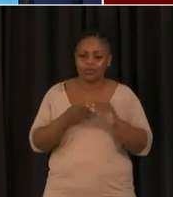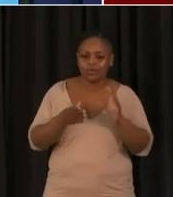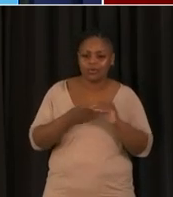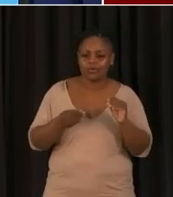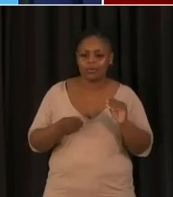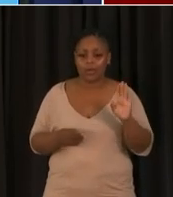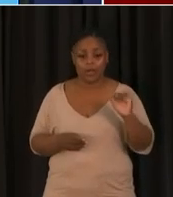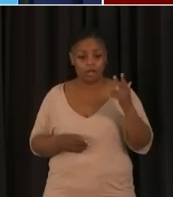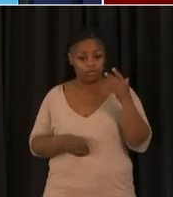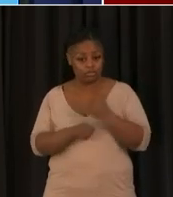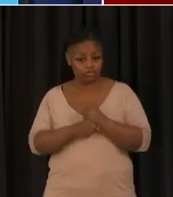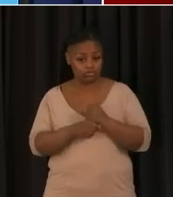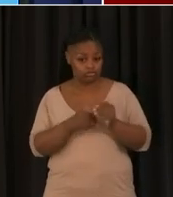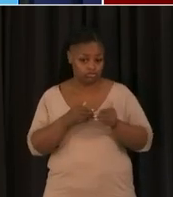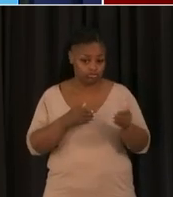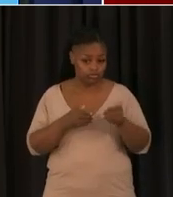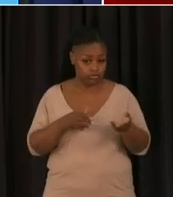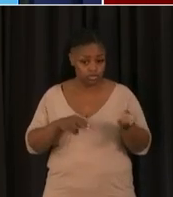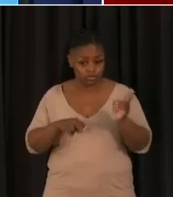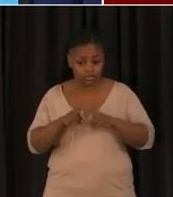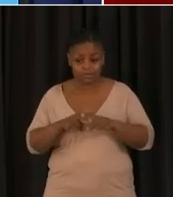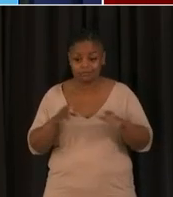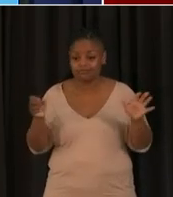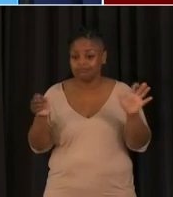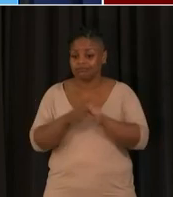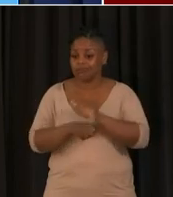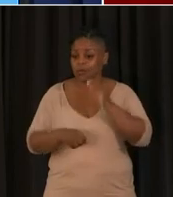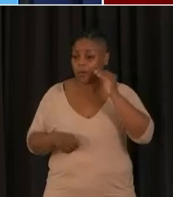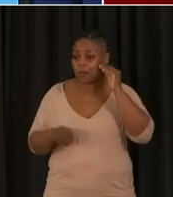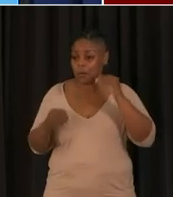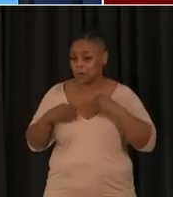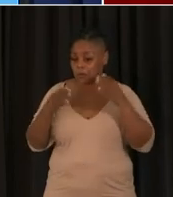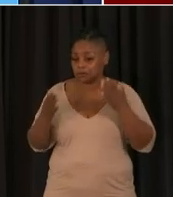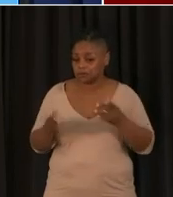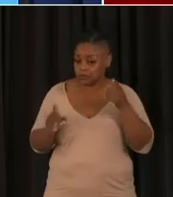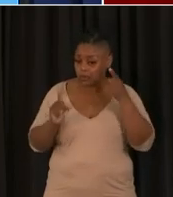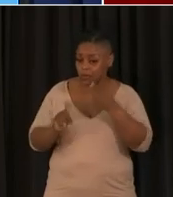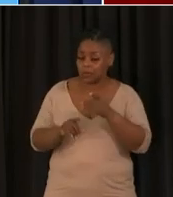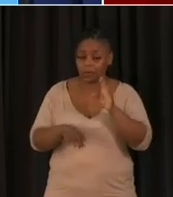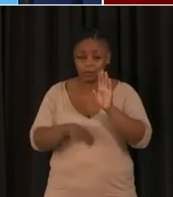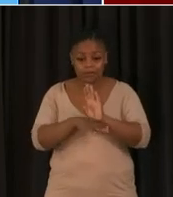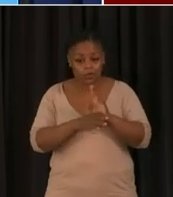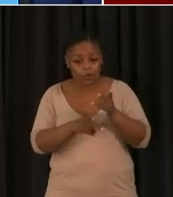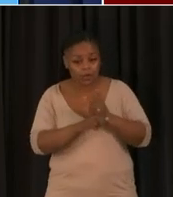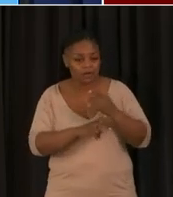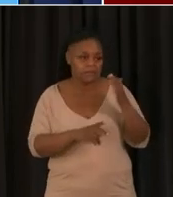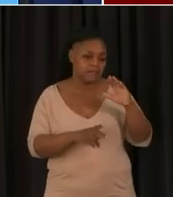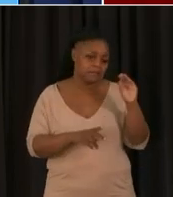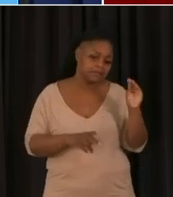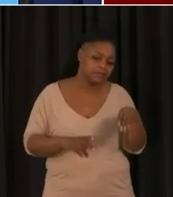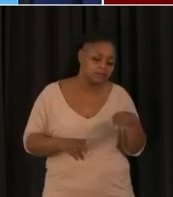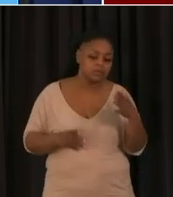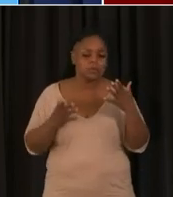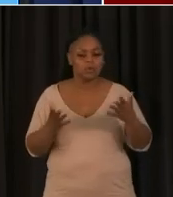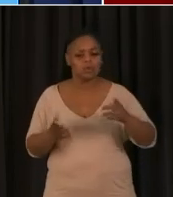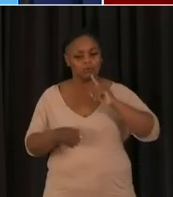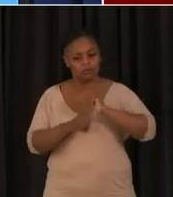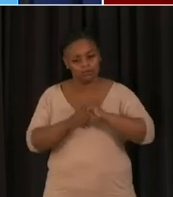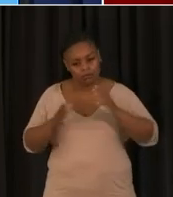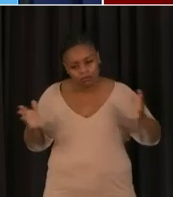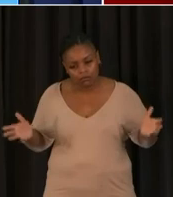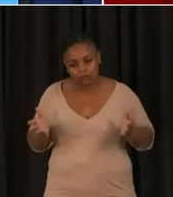landlord has received any type of mortgage deferment. There's a tool that's available. If you go to DMPED.gov, click